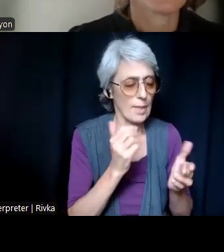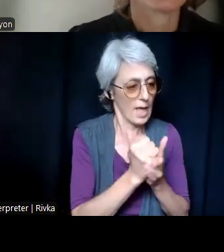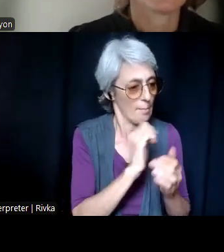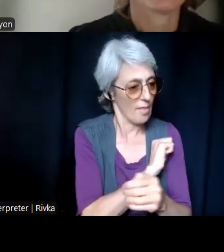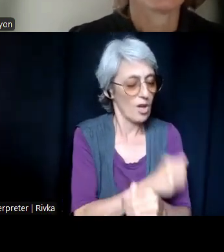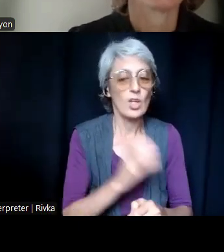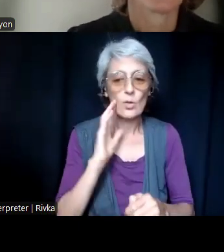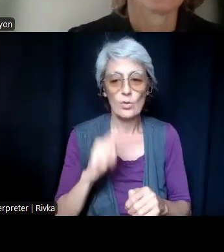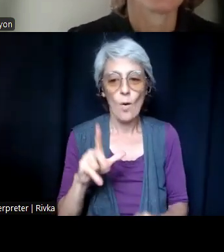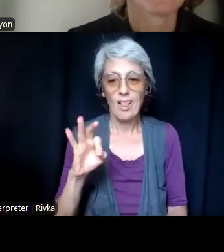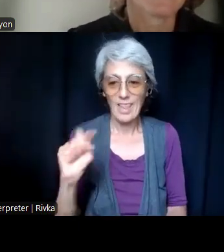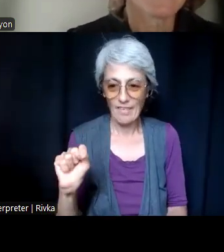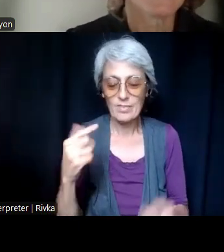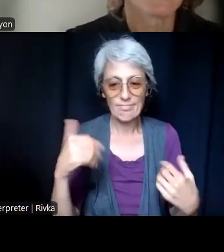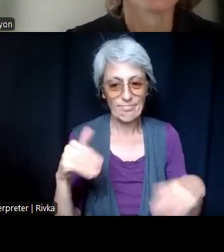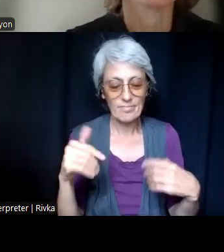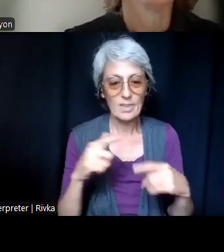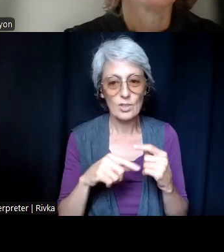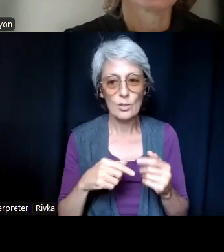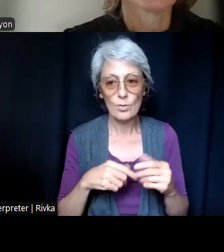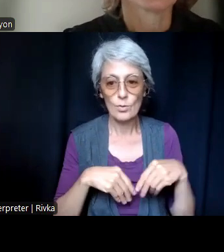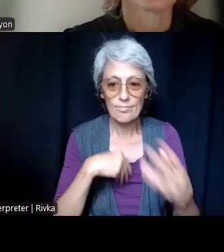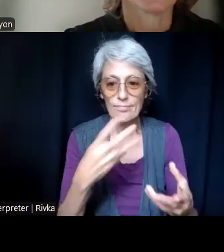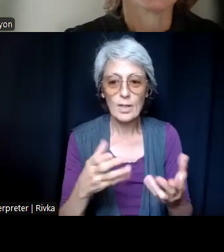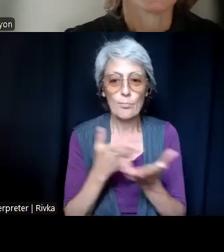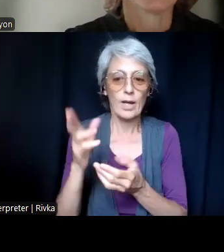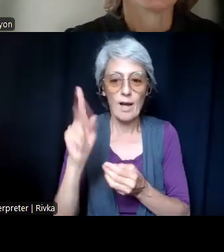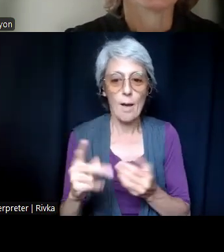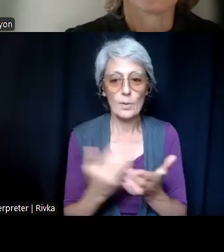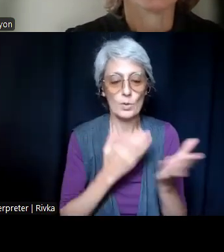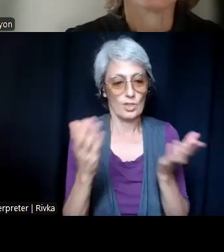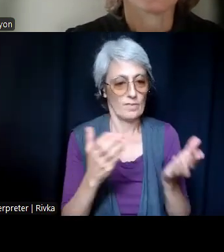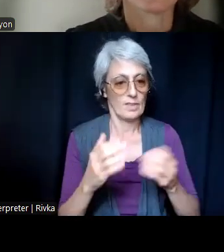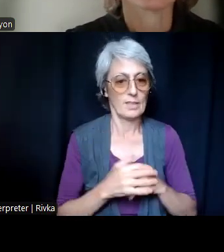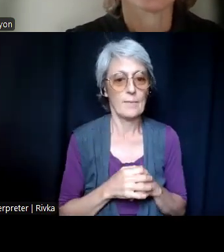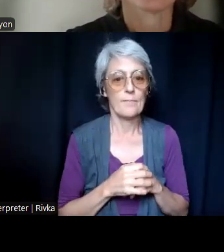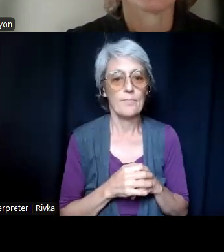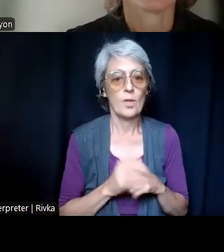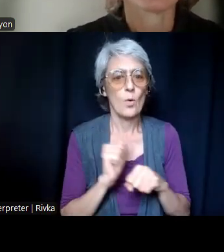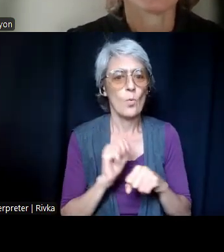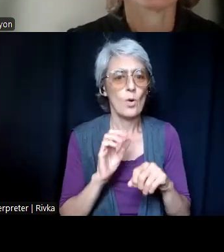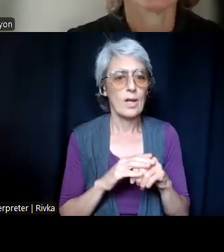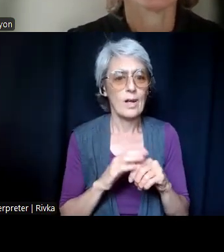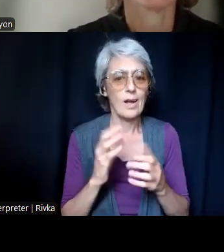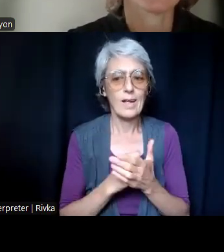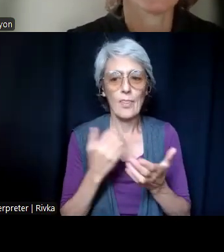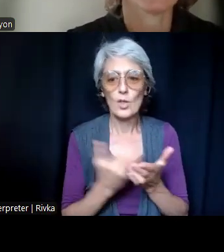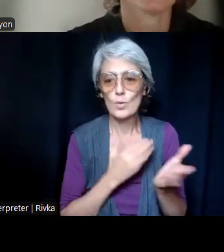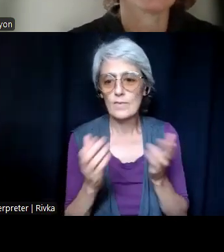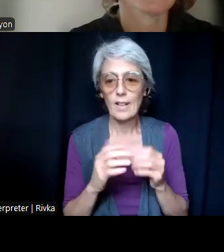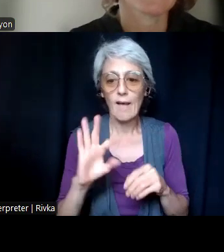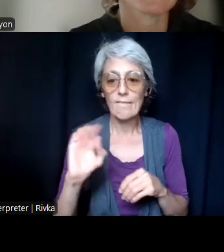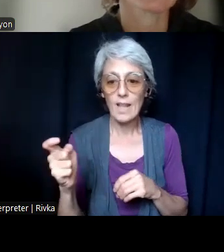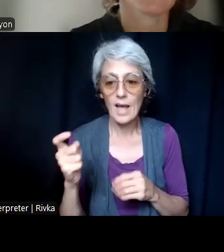to introduce and bring up new services. So really working on getting those new services like the flex funds and